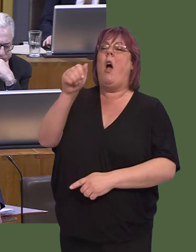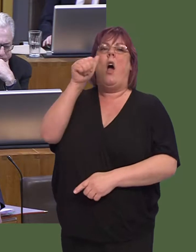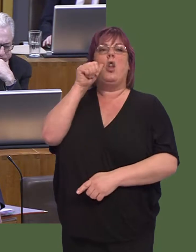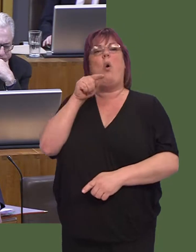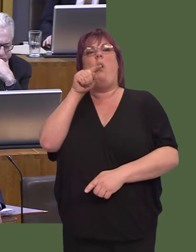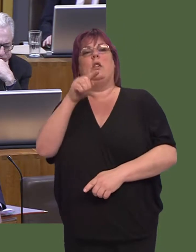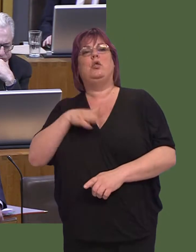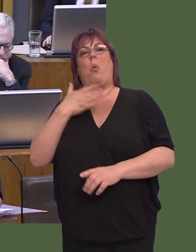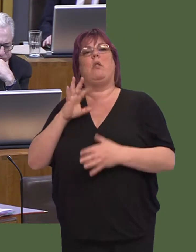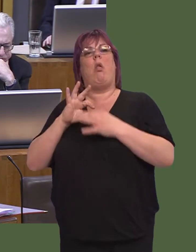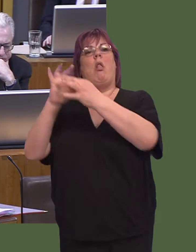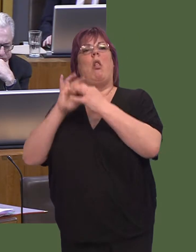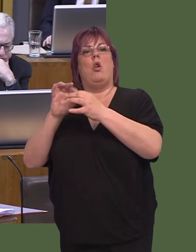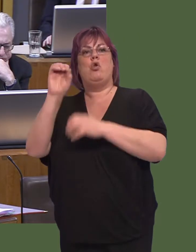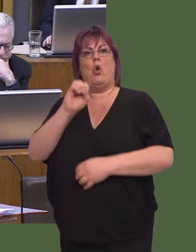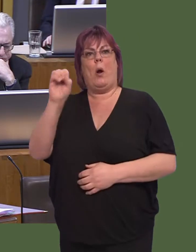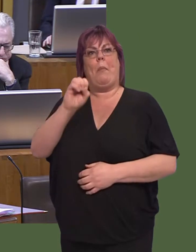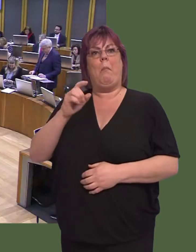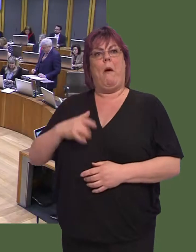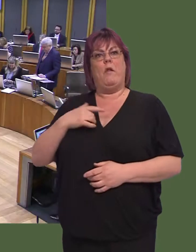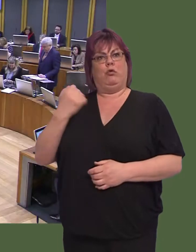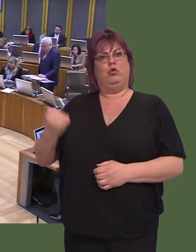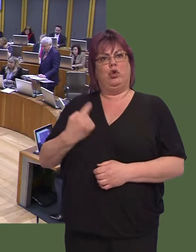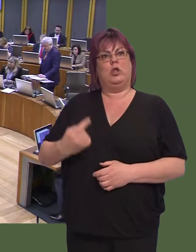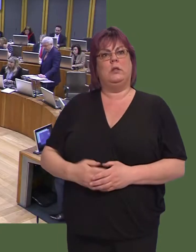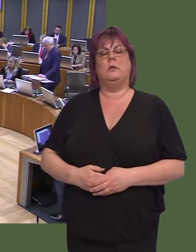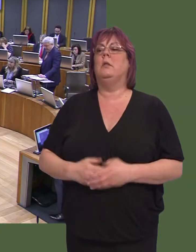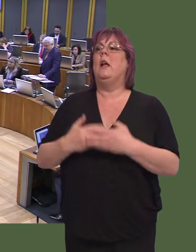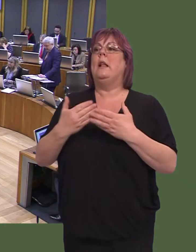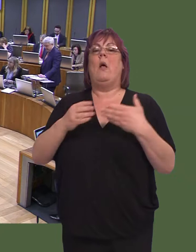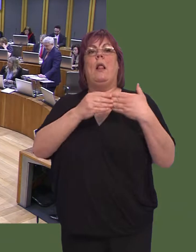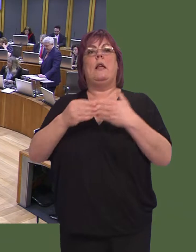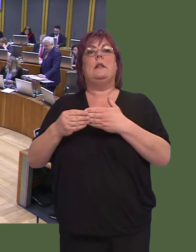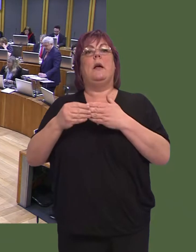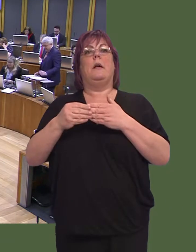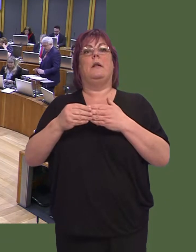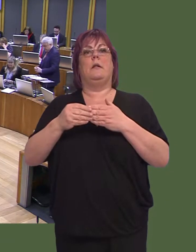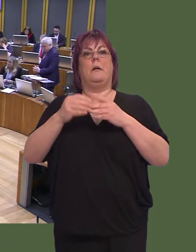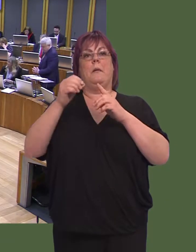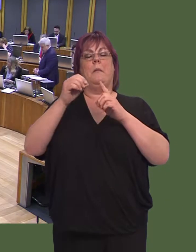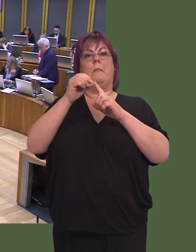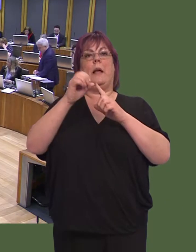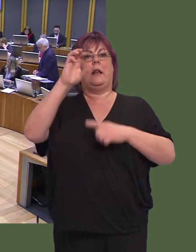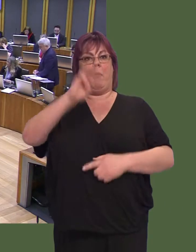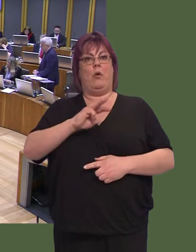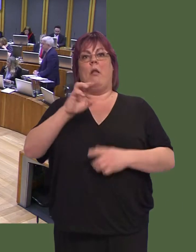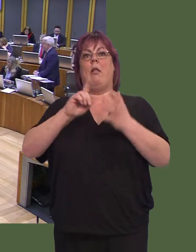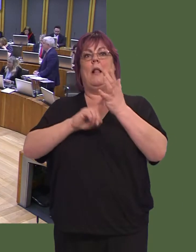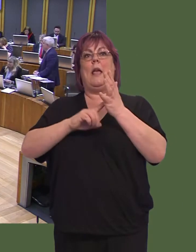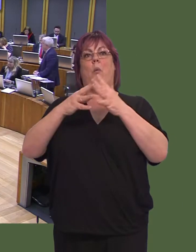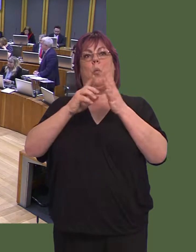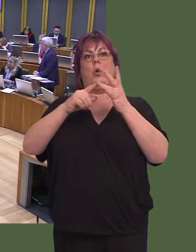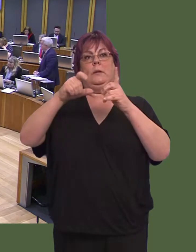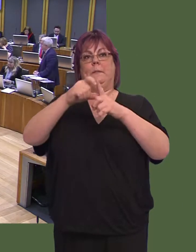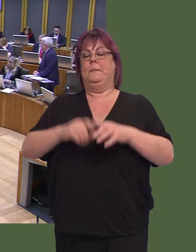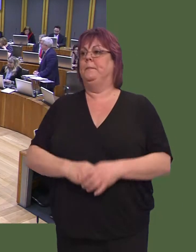is less keen to keep ties with. Arweinydd Plaid Cymru. Leader of Plaid Cymru, Leanne Wood. Diolch, Llywydd. First Minister, can